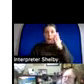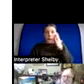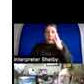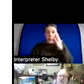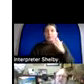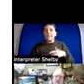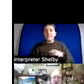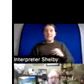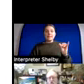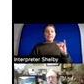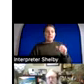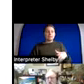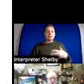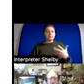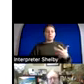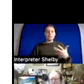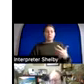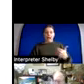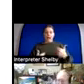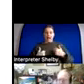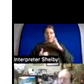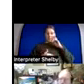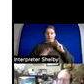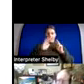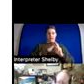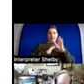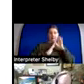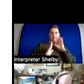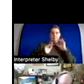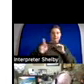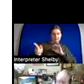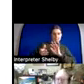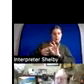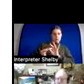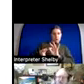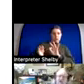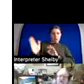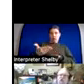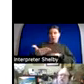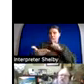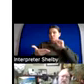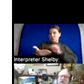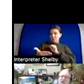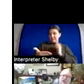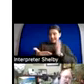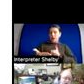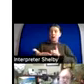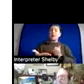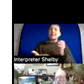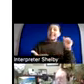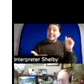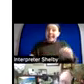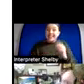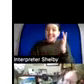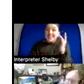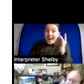it's saying exactly what you would expect it to say about something and that's because it is literally saying exactly what